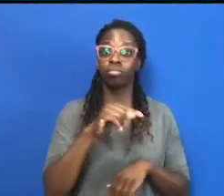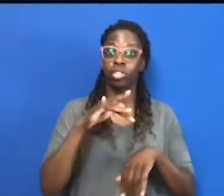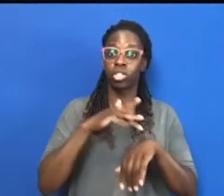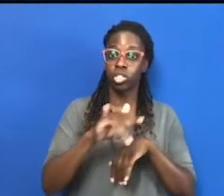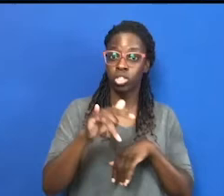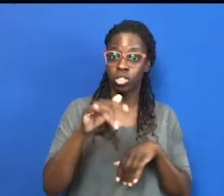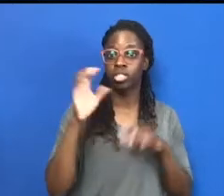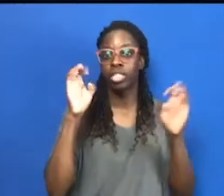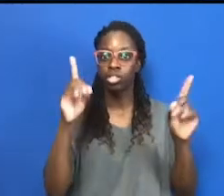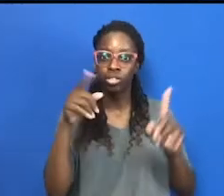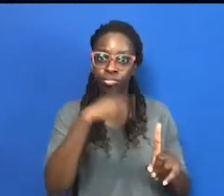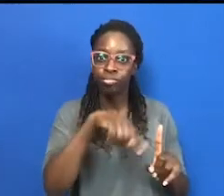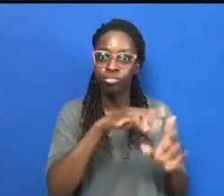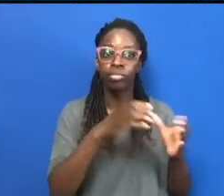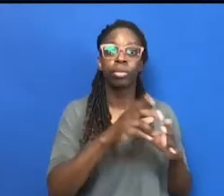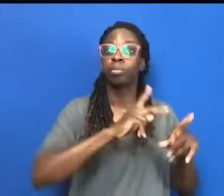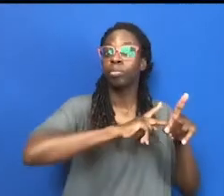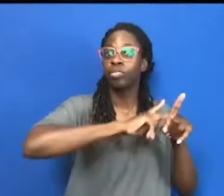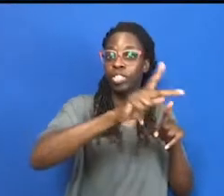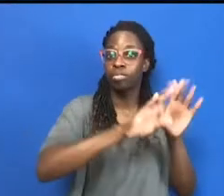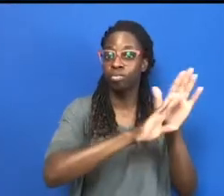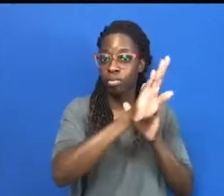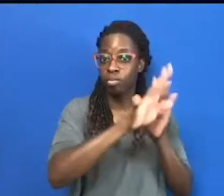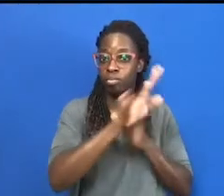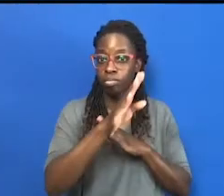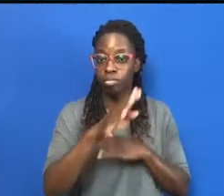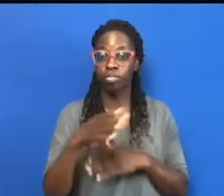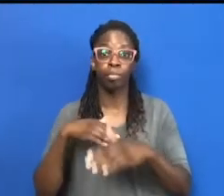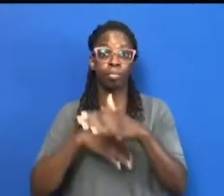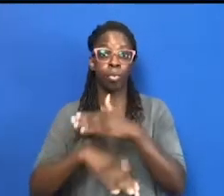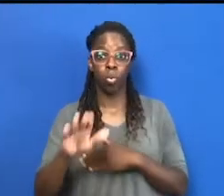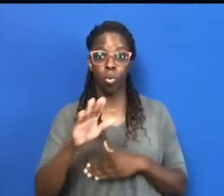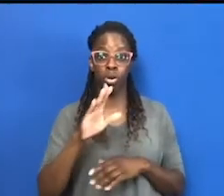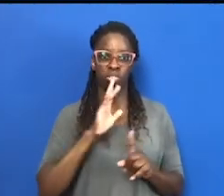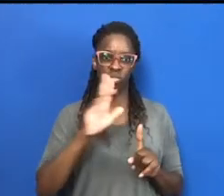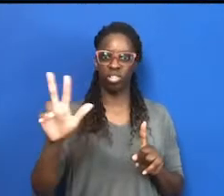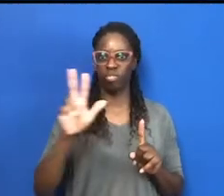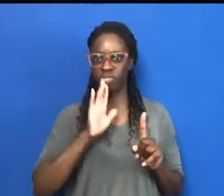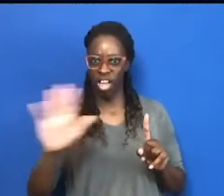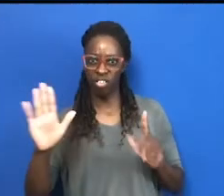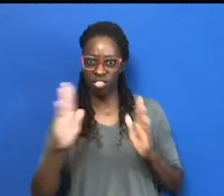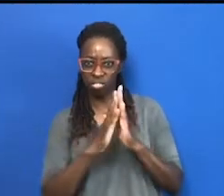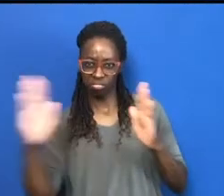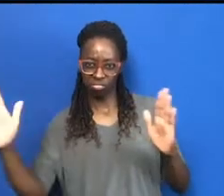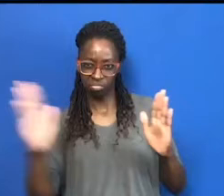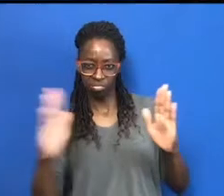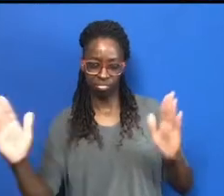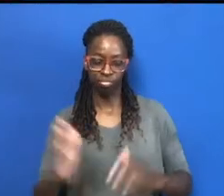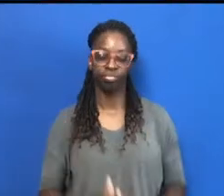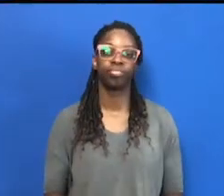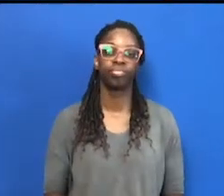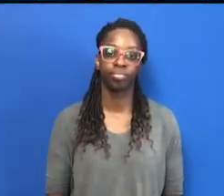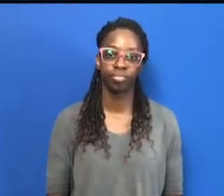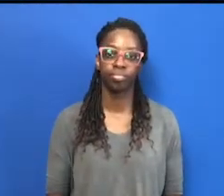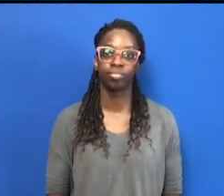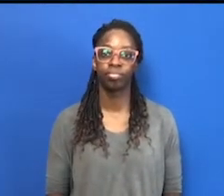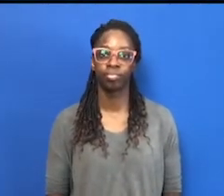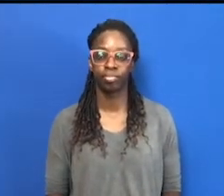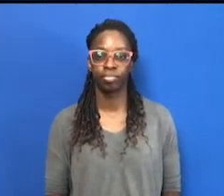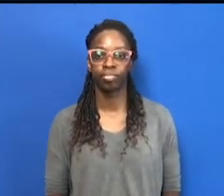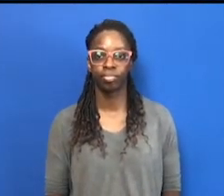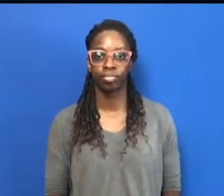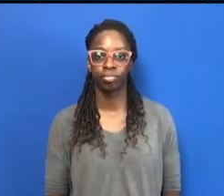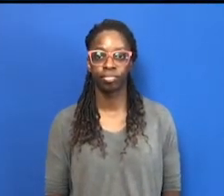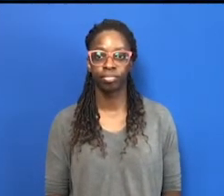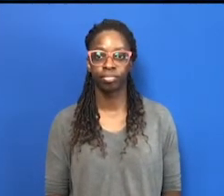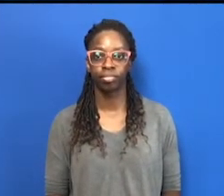professional development experts and all in higher education and in all contexts to build their confidence